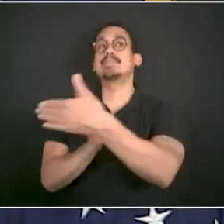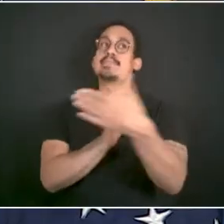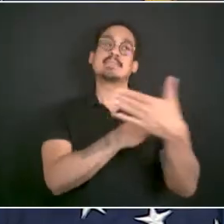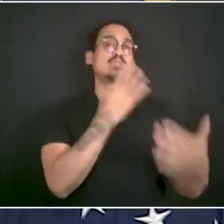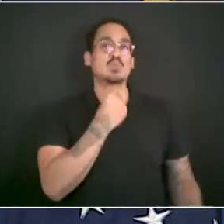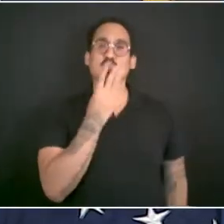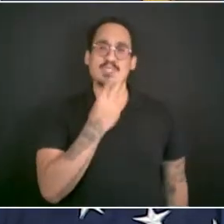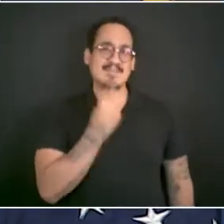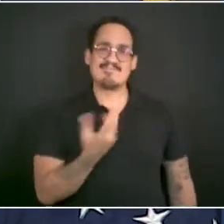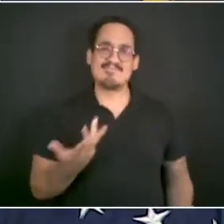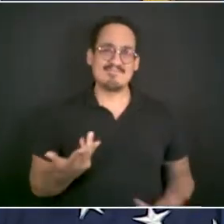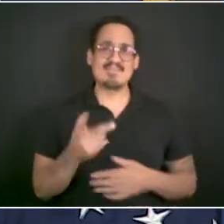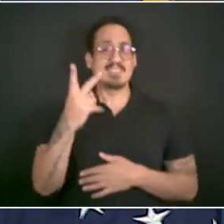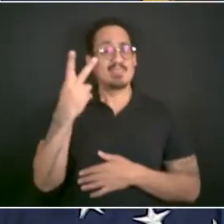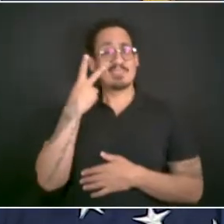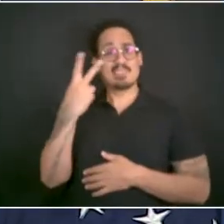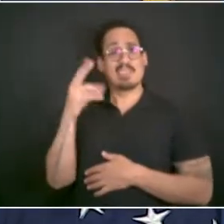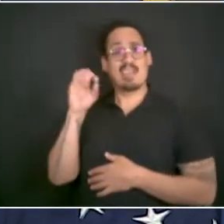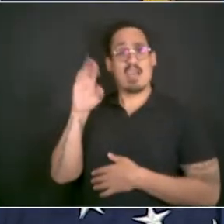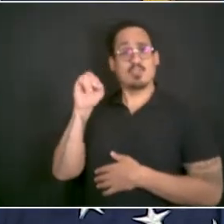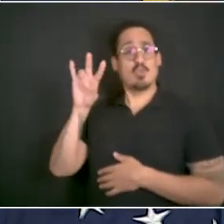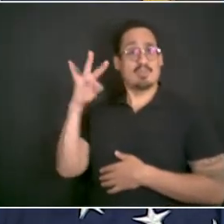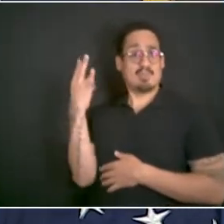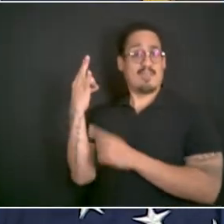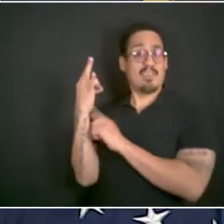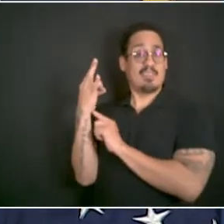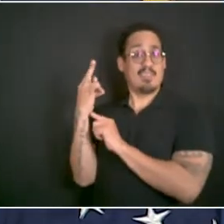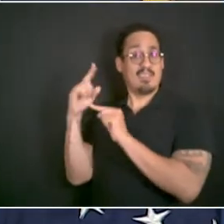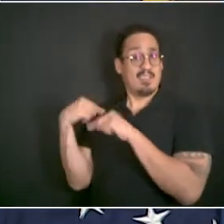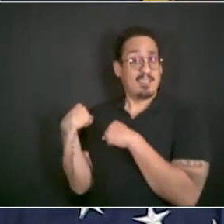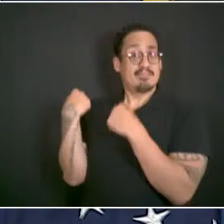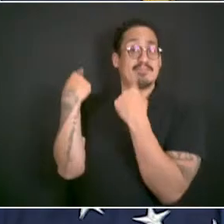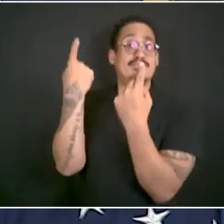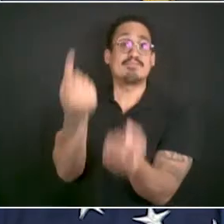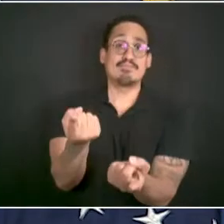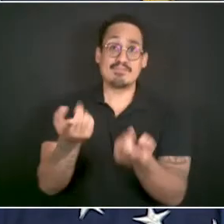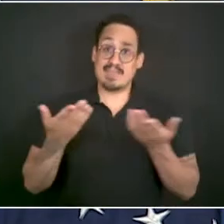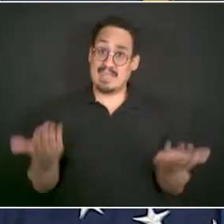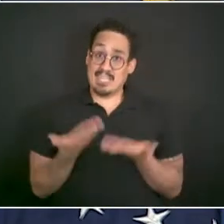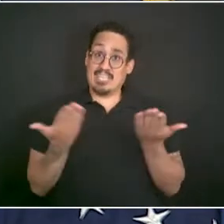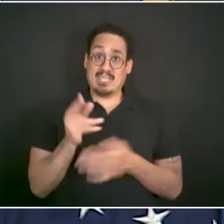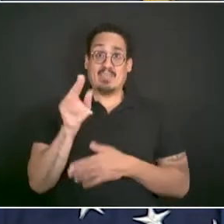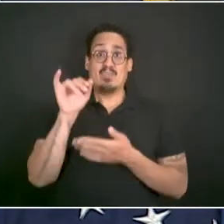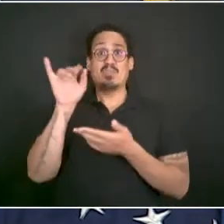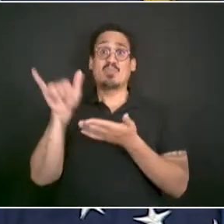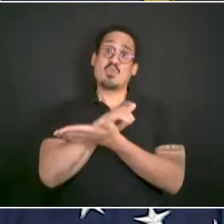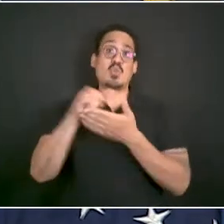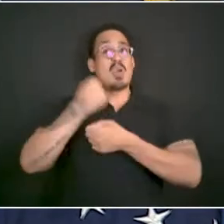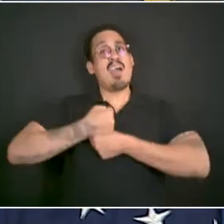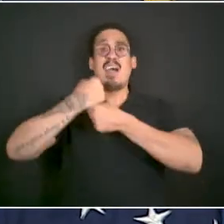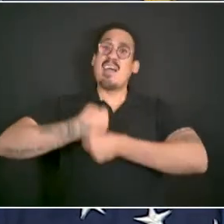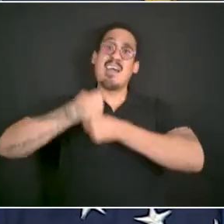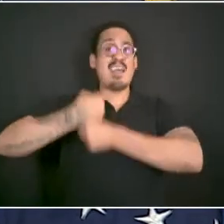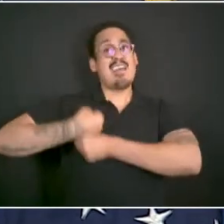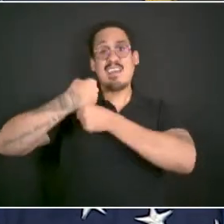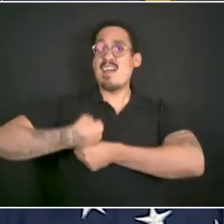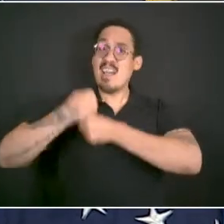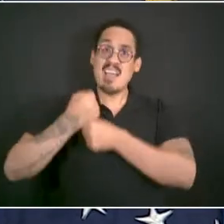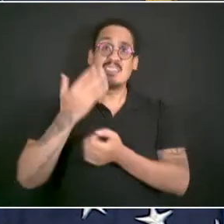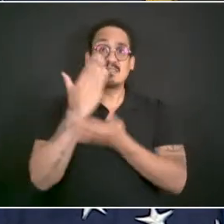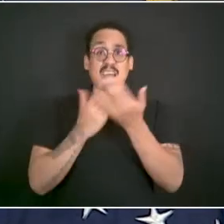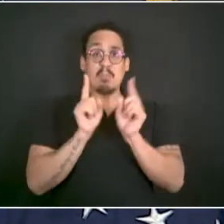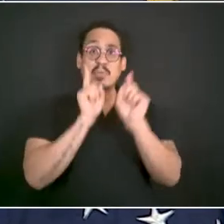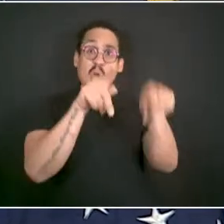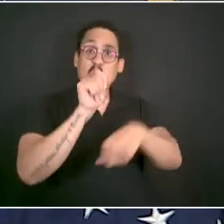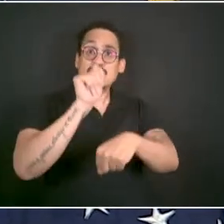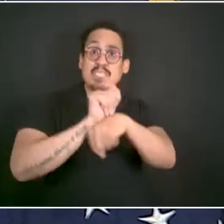after October 7th on our streets, on the streets of the city of New York, going to synagogues, going to 770, which is